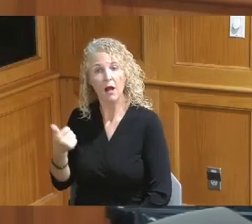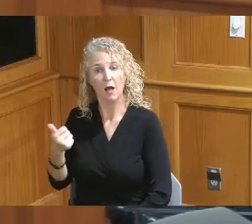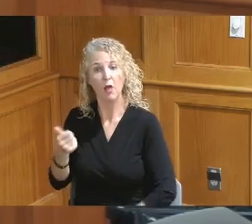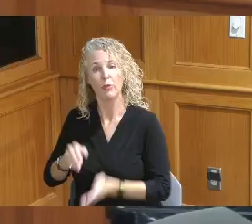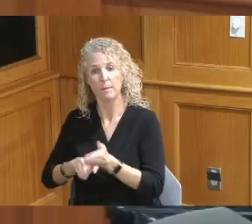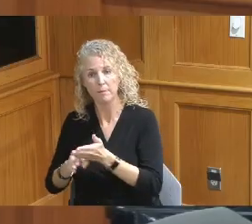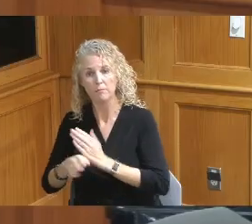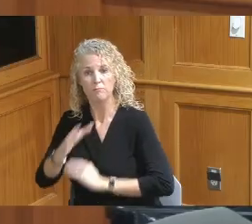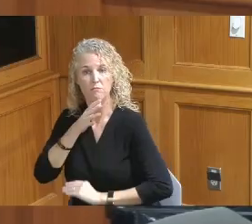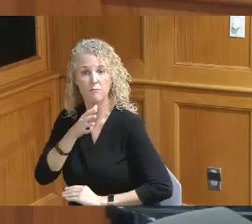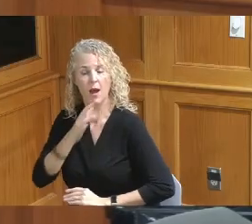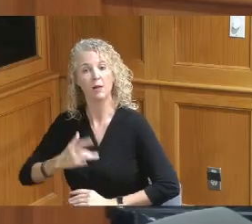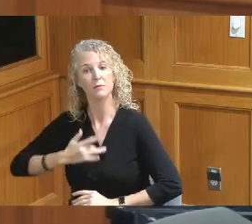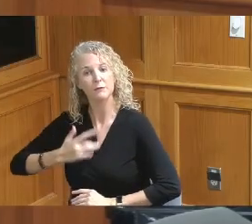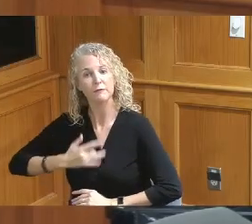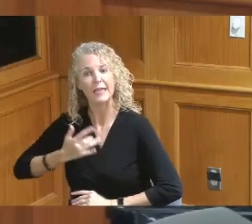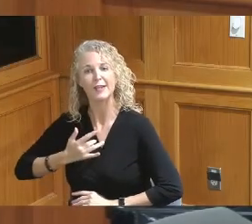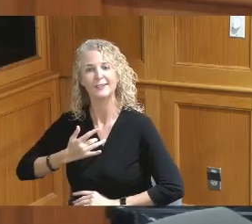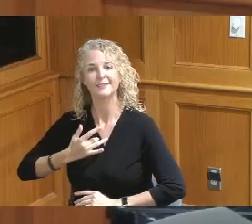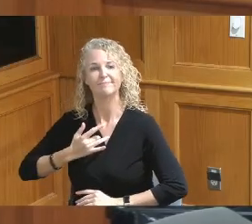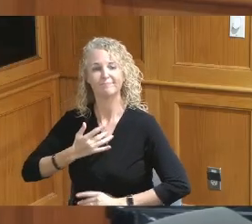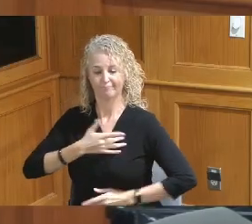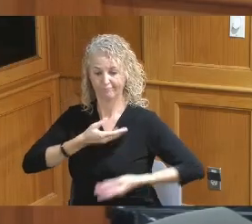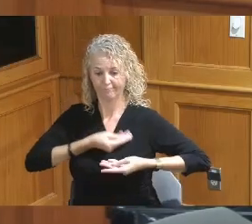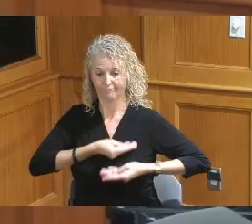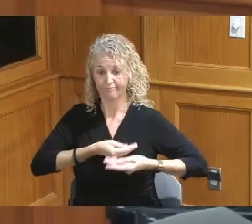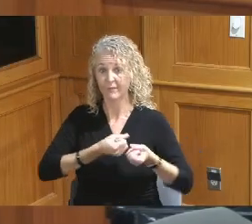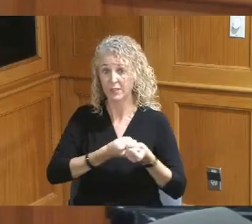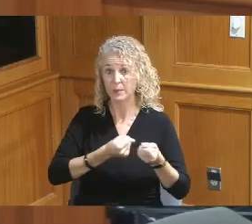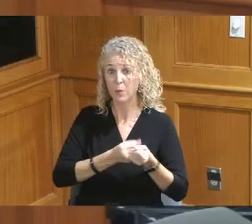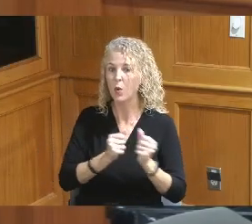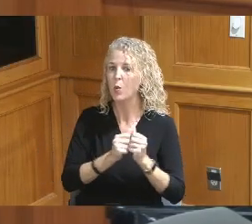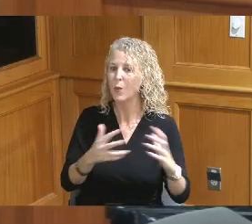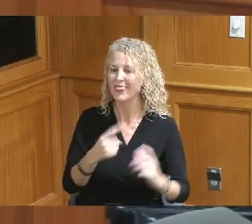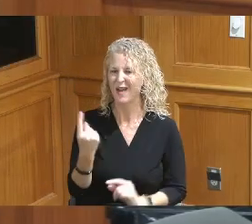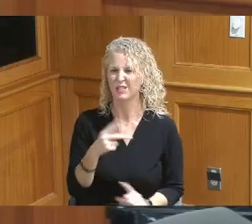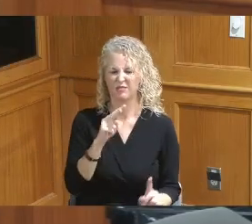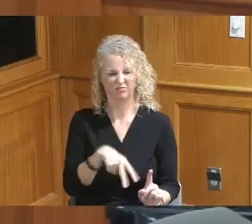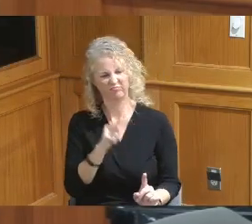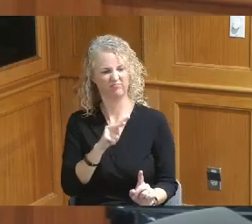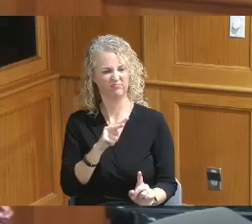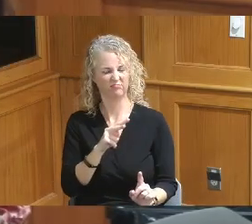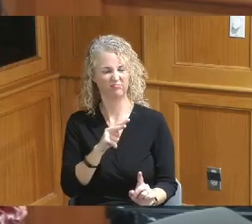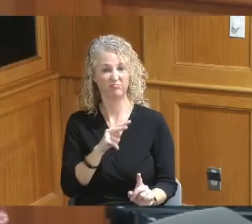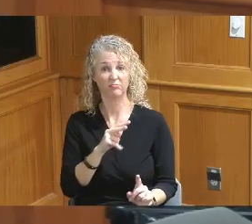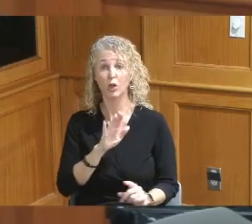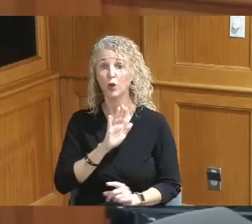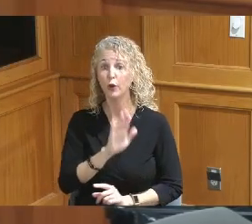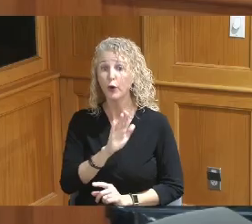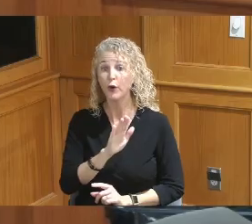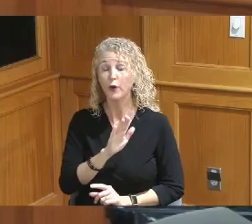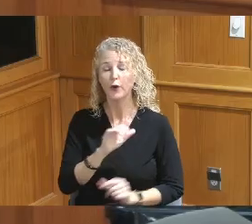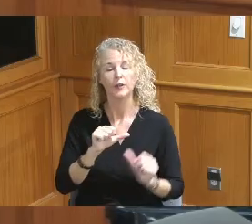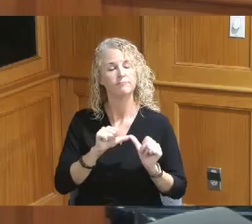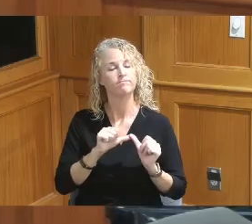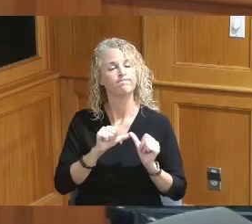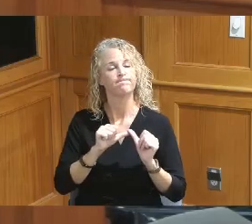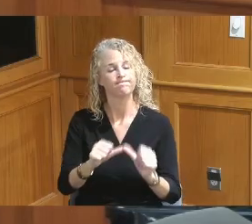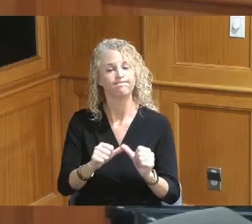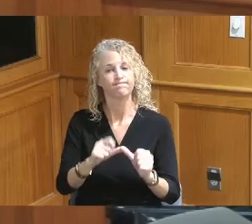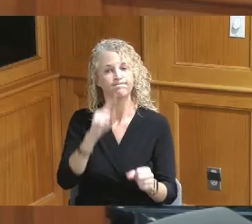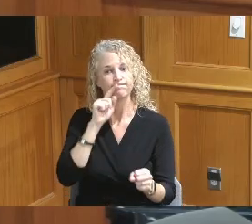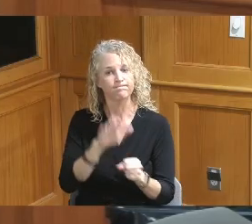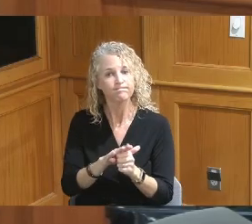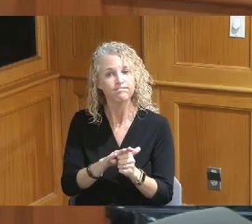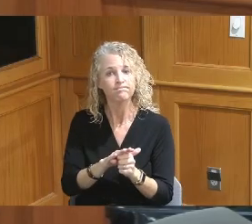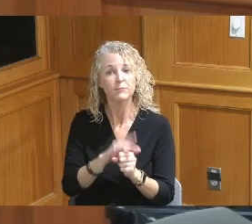marginalized mothers can receive lactation support without judgment. Through her unwavering dedication,